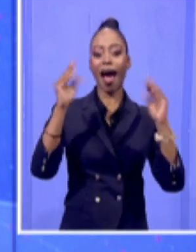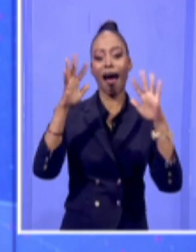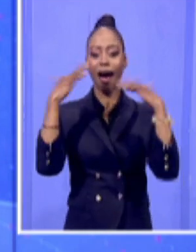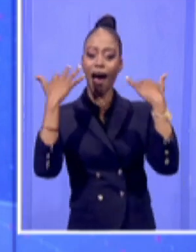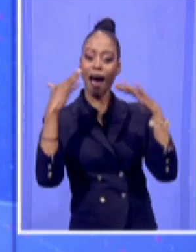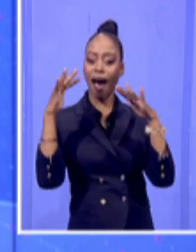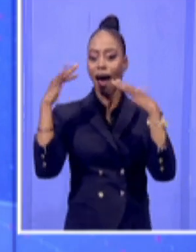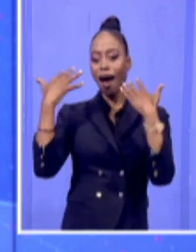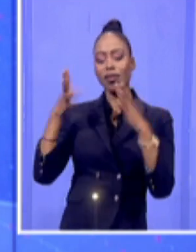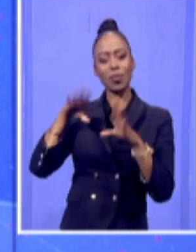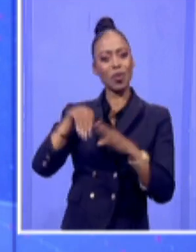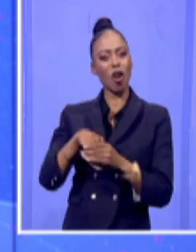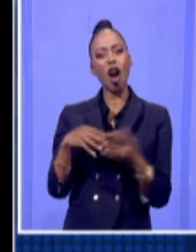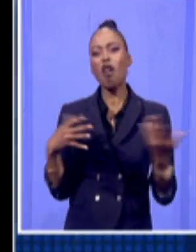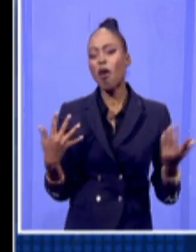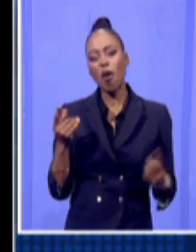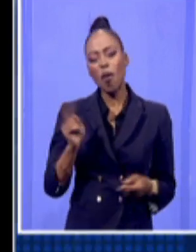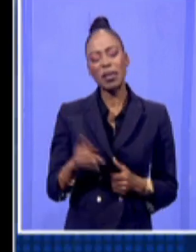part of the narrative?